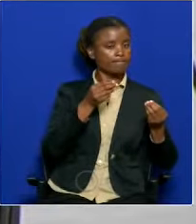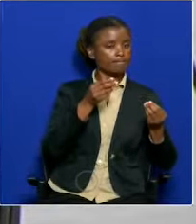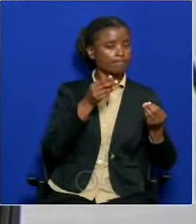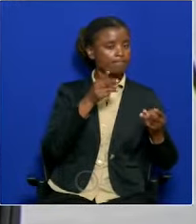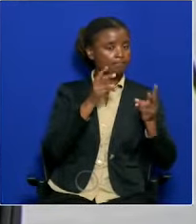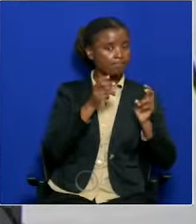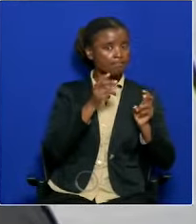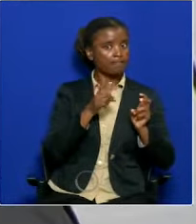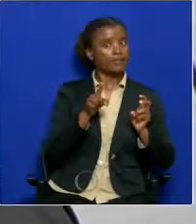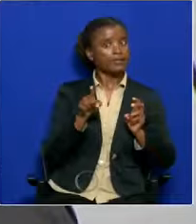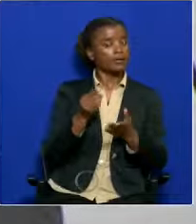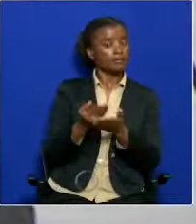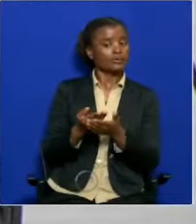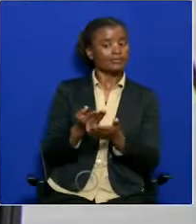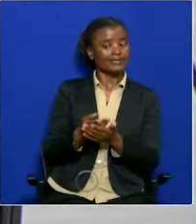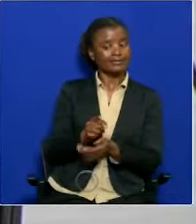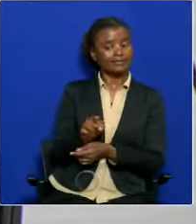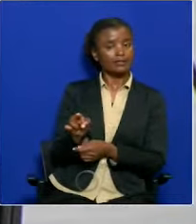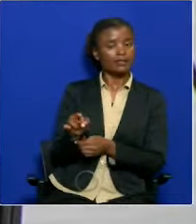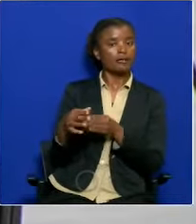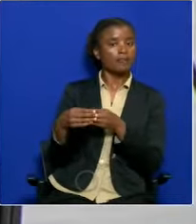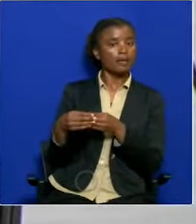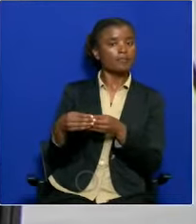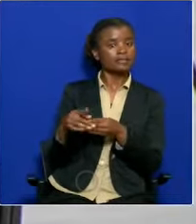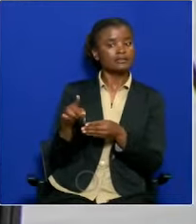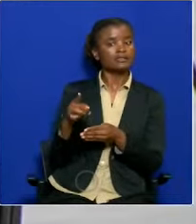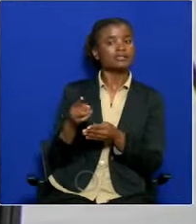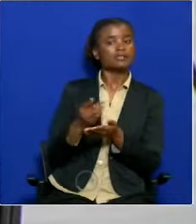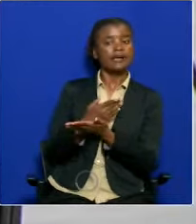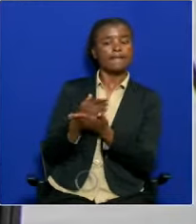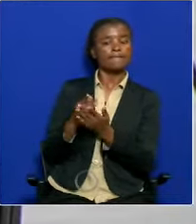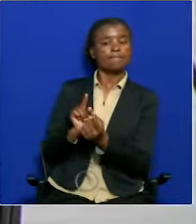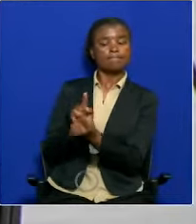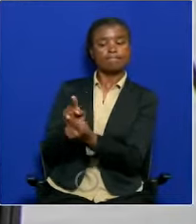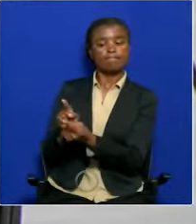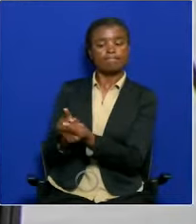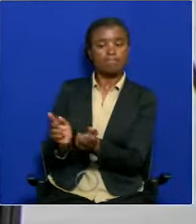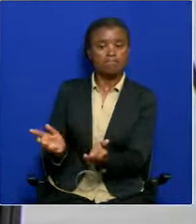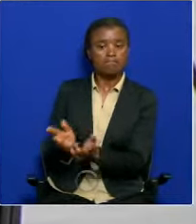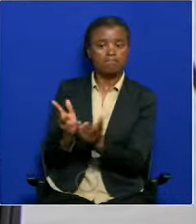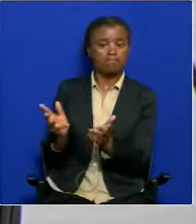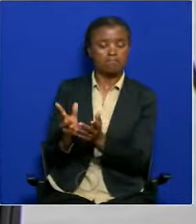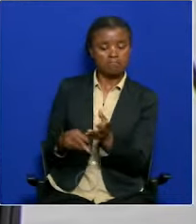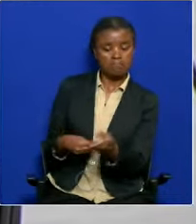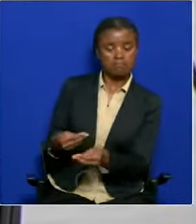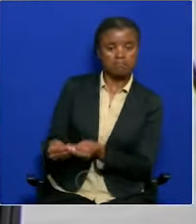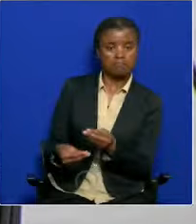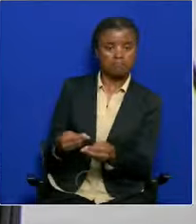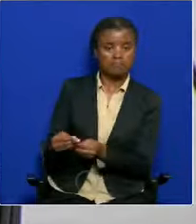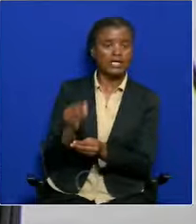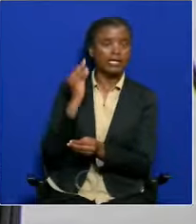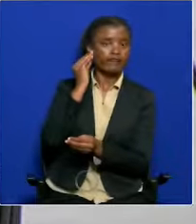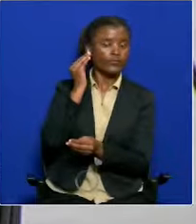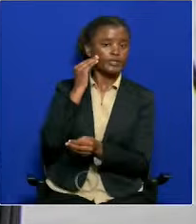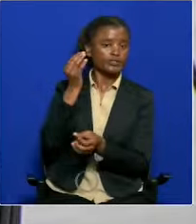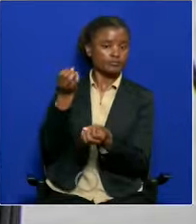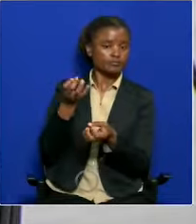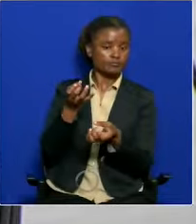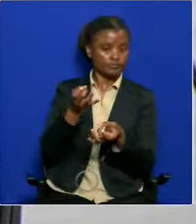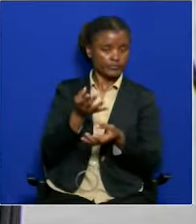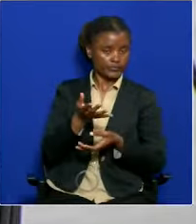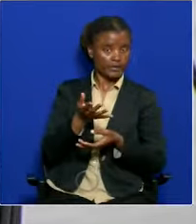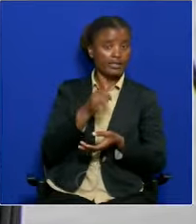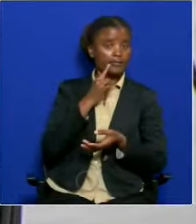members may have been approached or encouraged to provide adverse information, the timing and circumstances surrounding